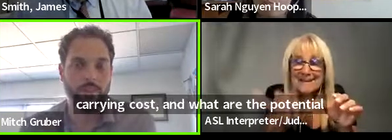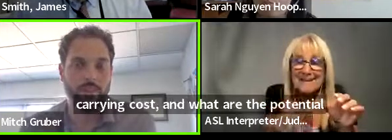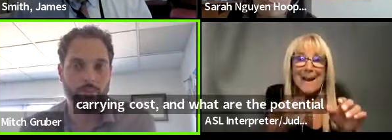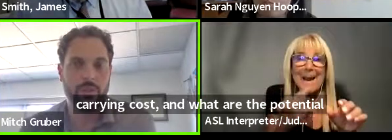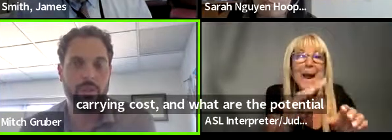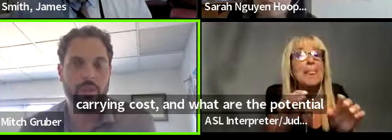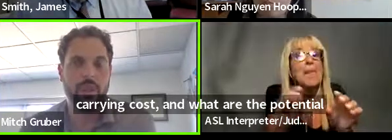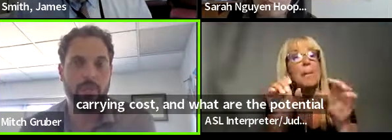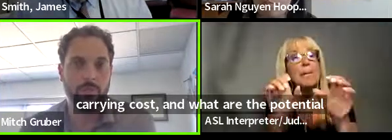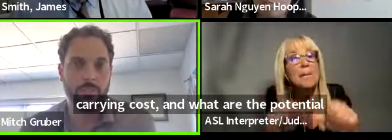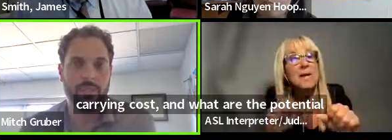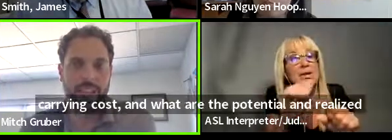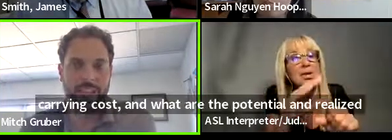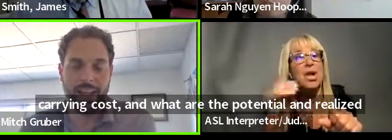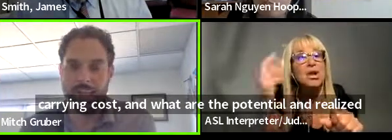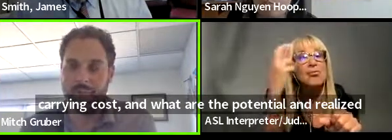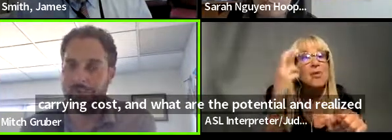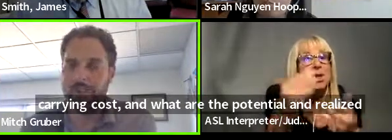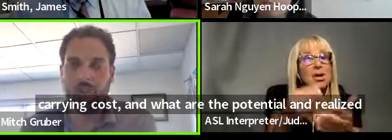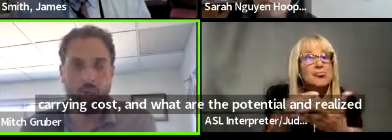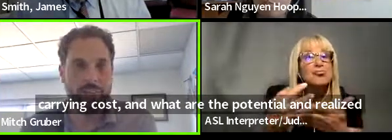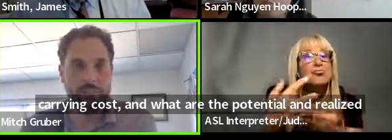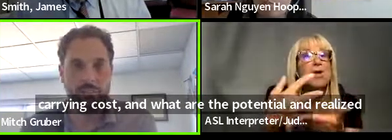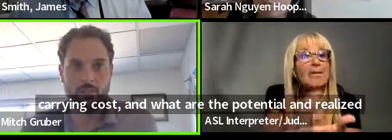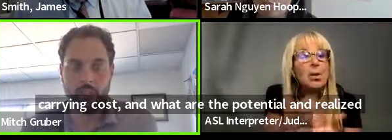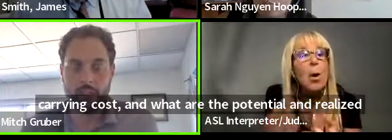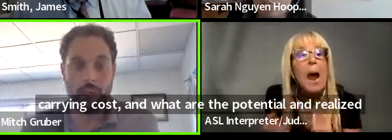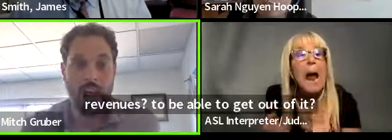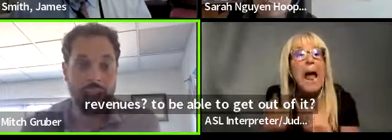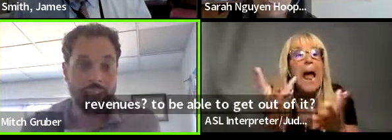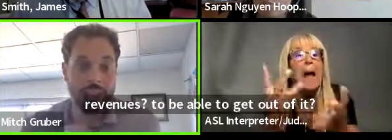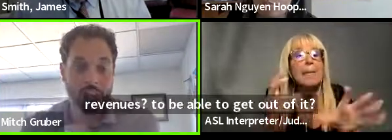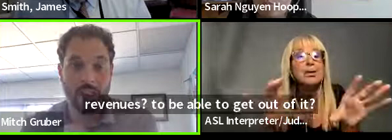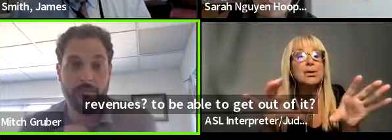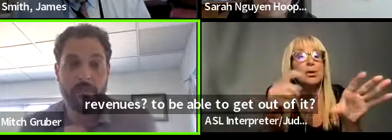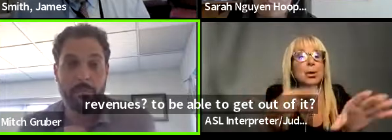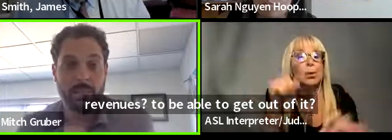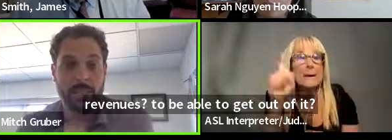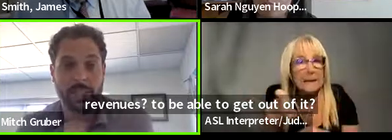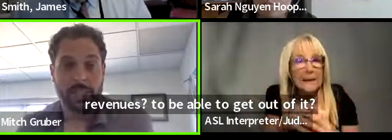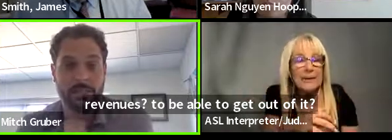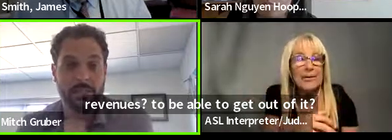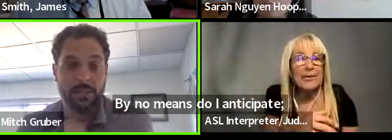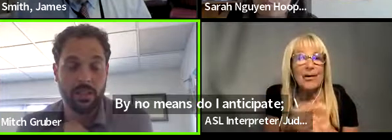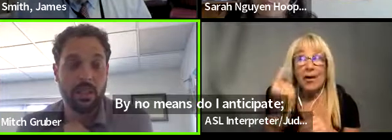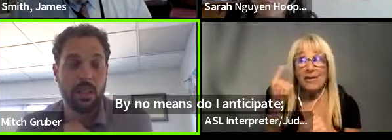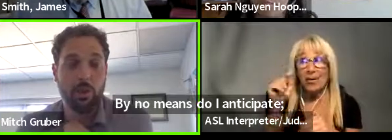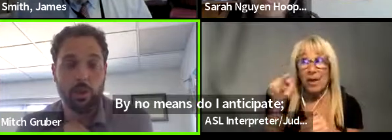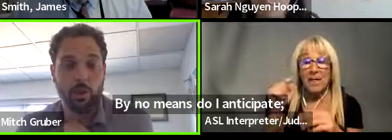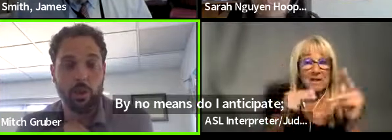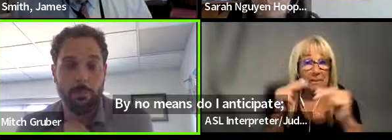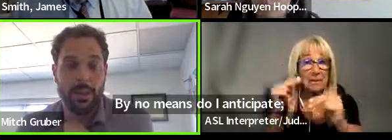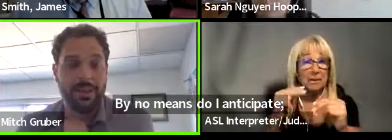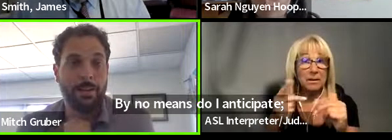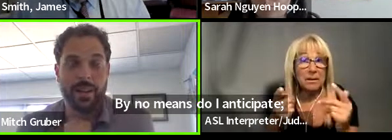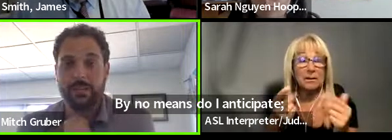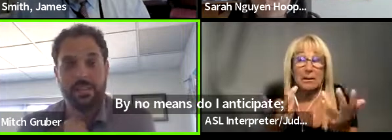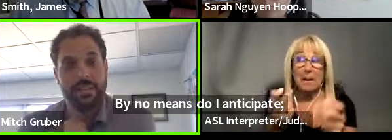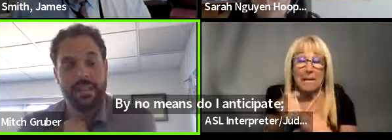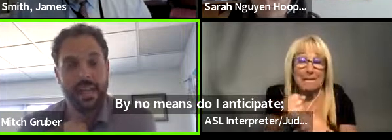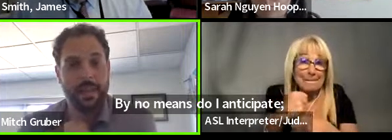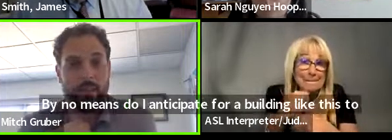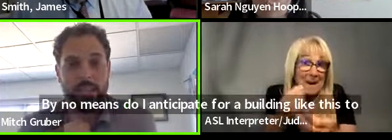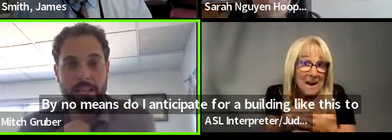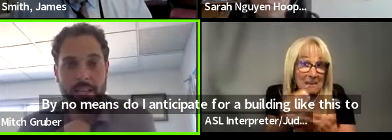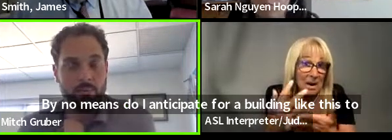realized revenues to be able to get out of it? By no means do I anticipate for a building like this to quote unquote make money